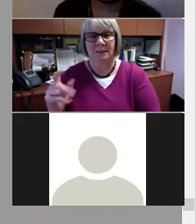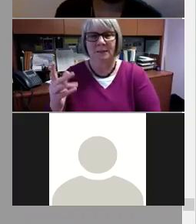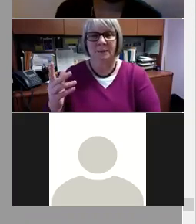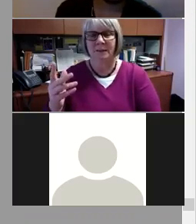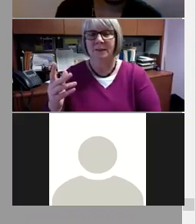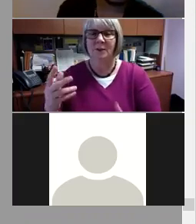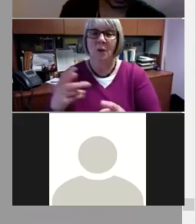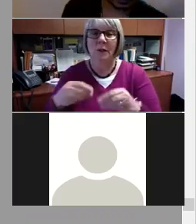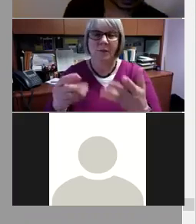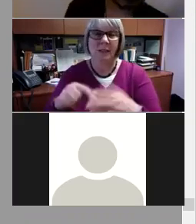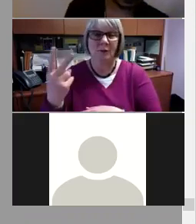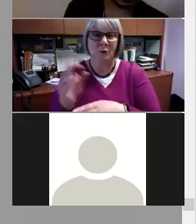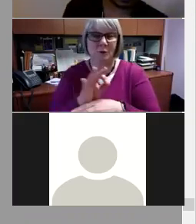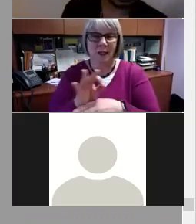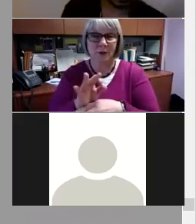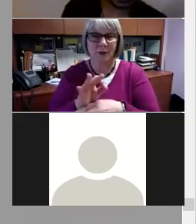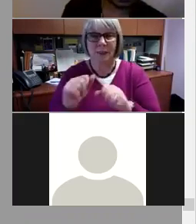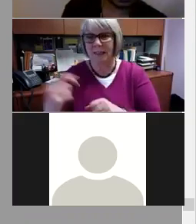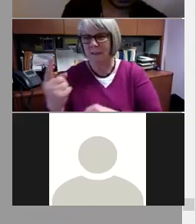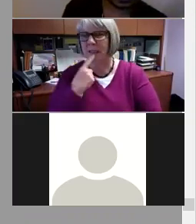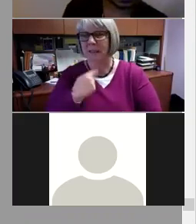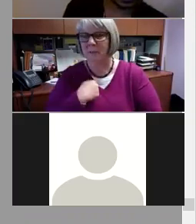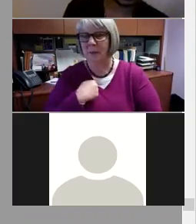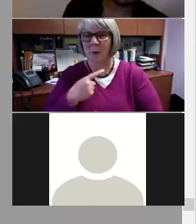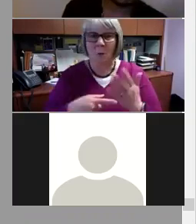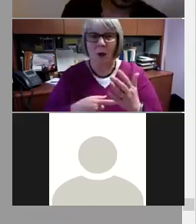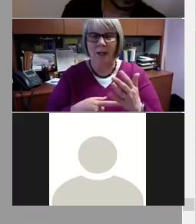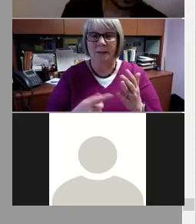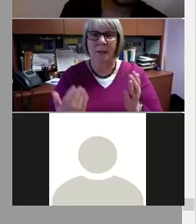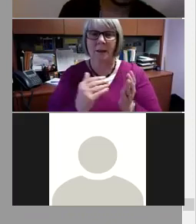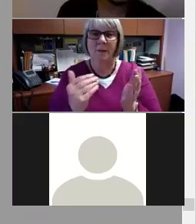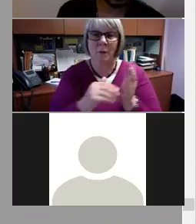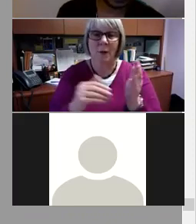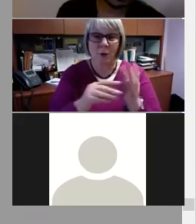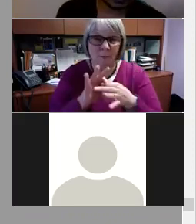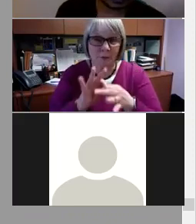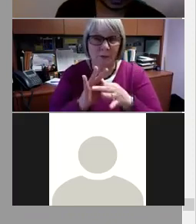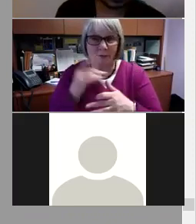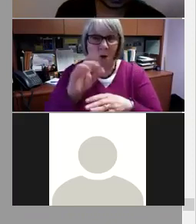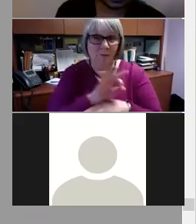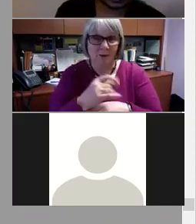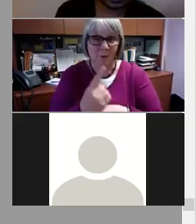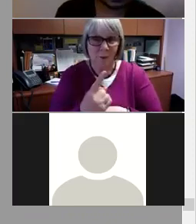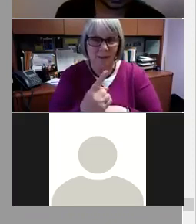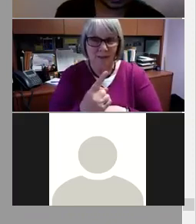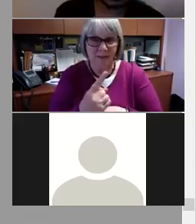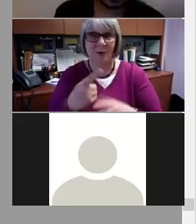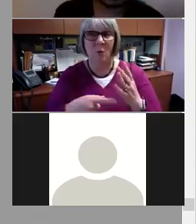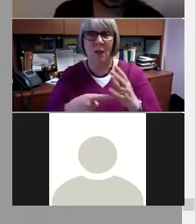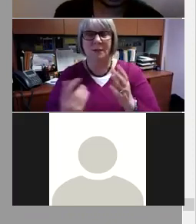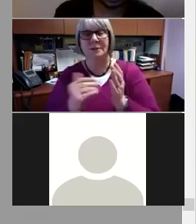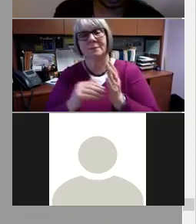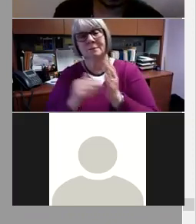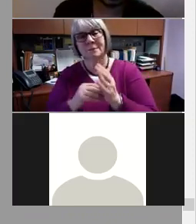two functions, can someone tell me what is the recurrence relation for function 1 and what is the recurrence relation